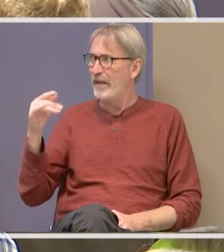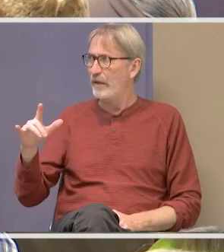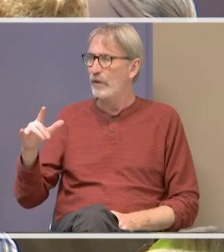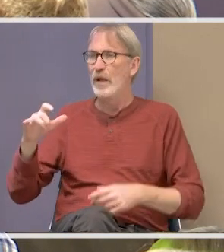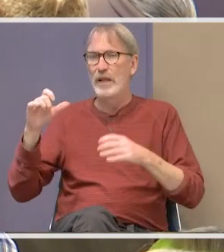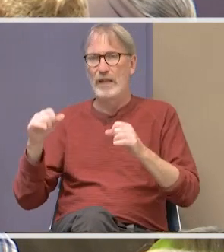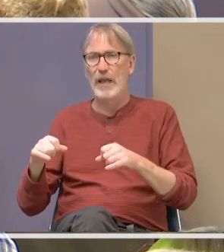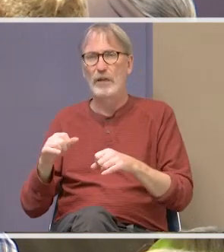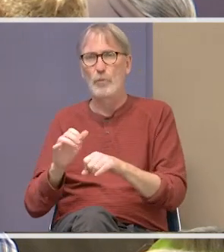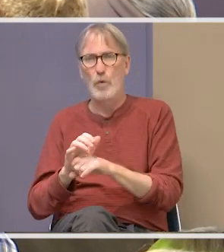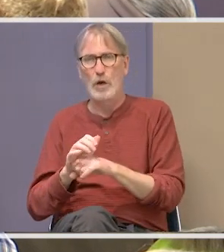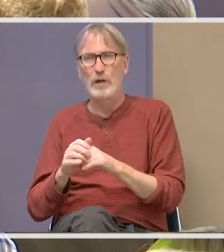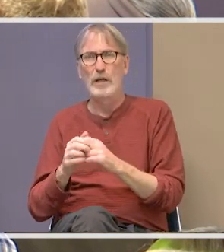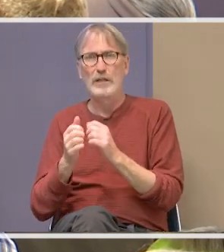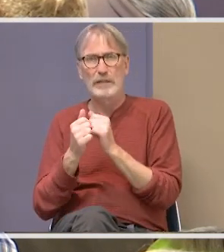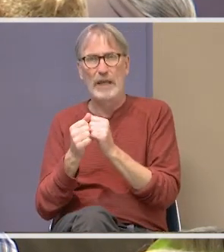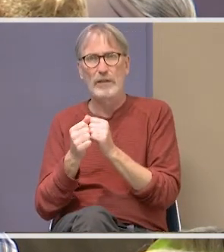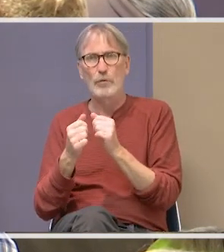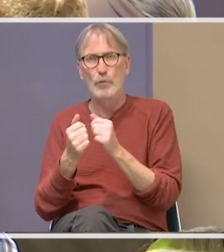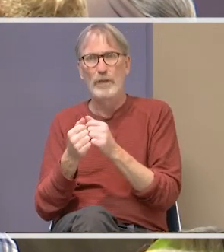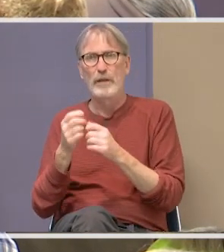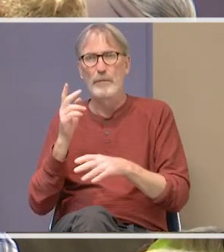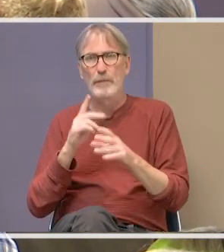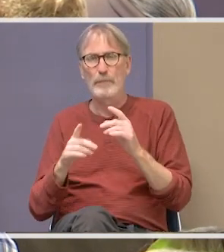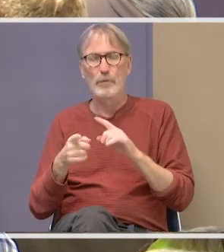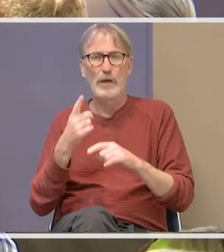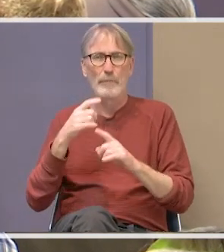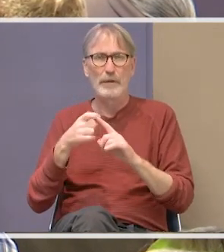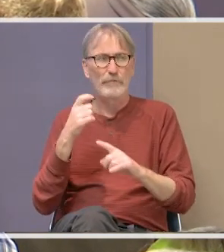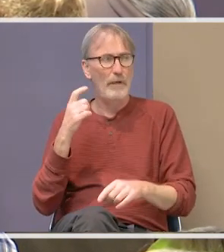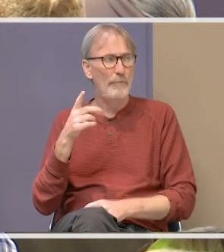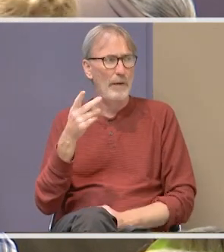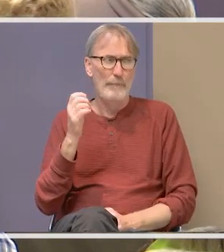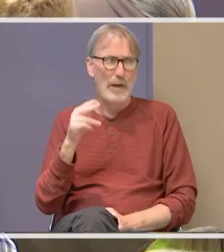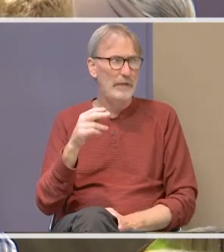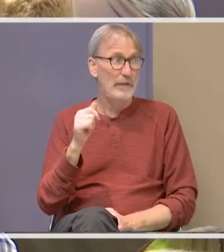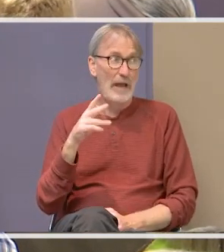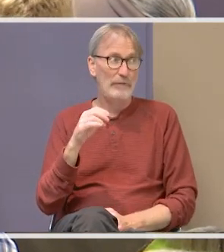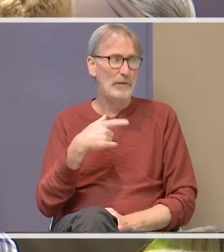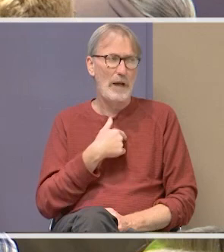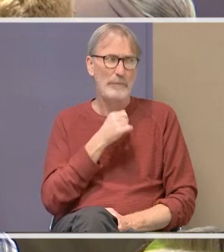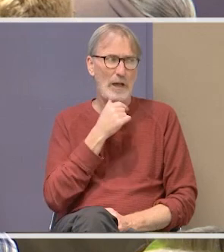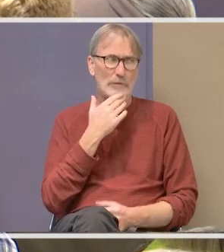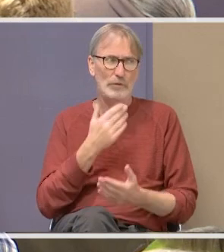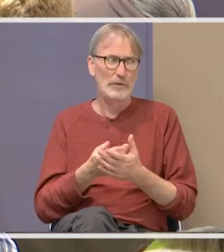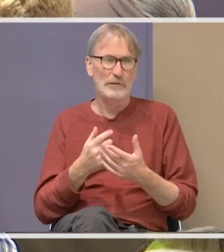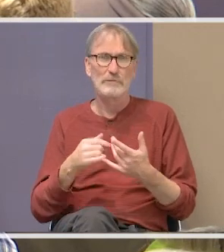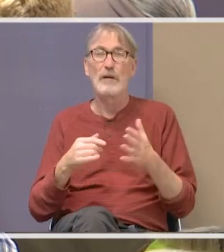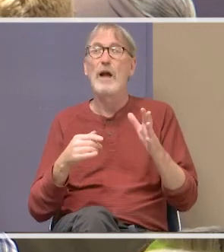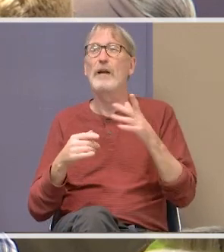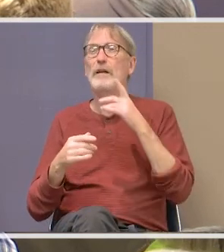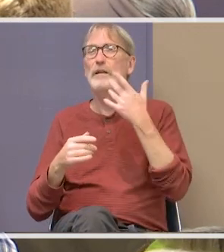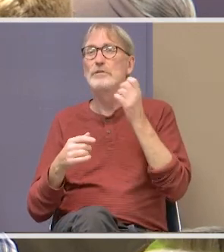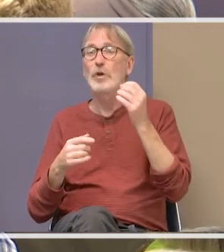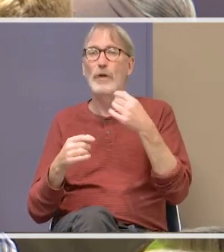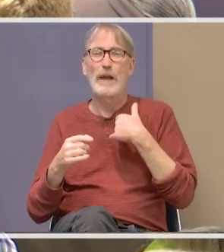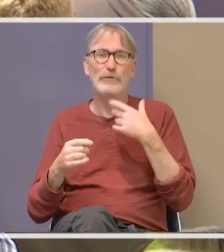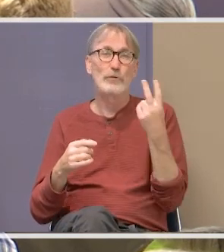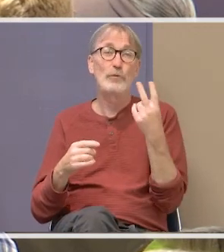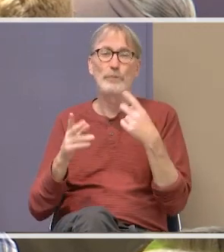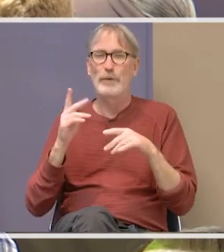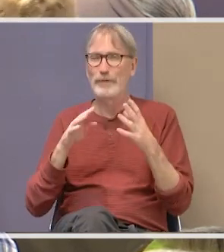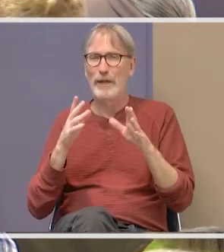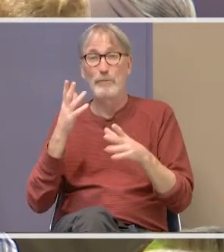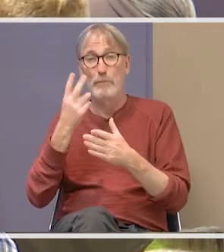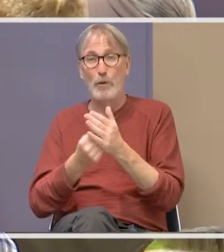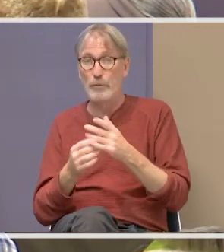work compatibly with people coming from Penn Avenue. So there's two people, like, they both